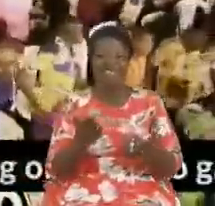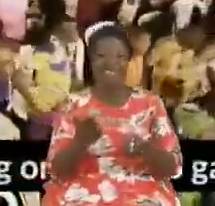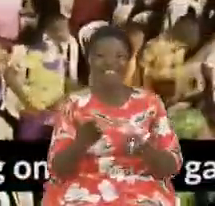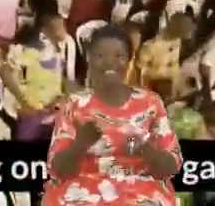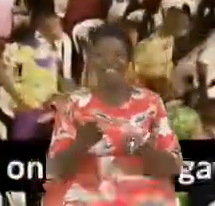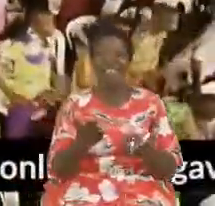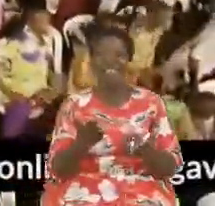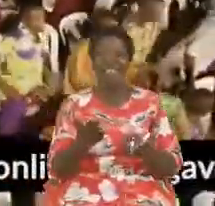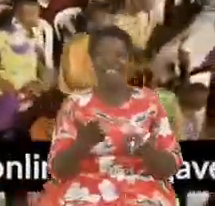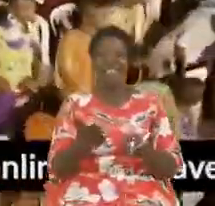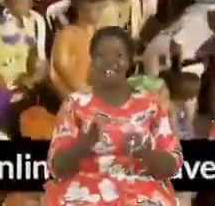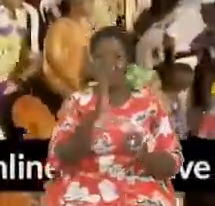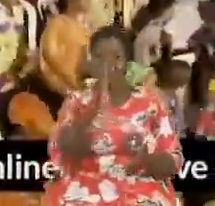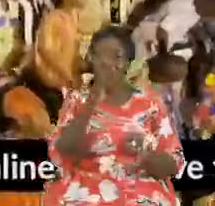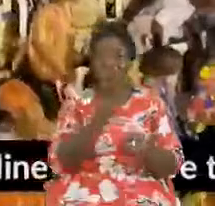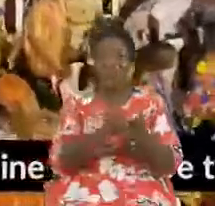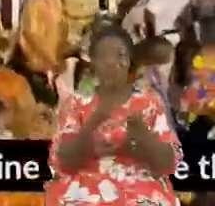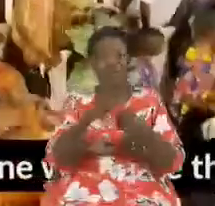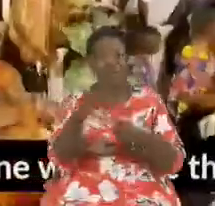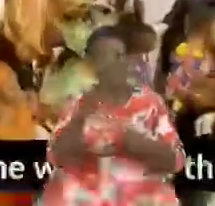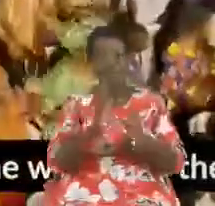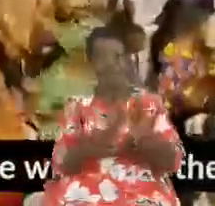My miracle is here.